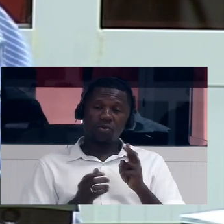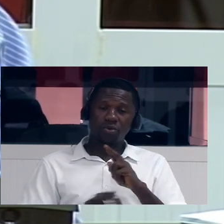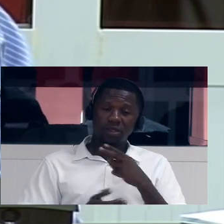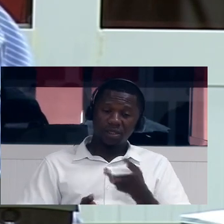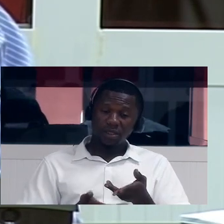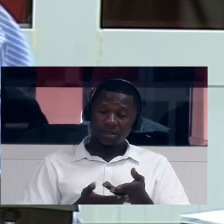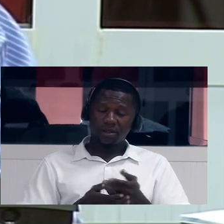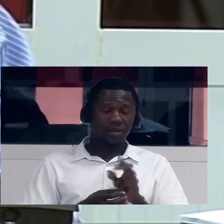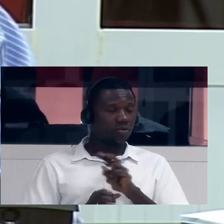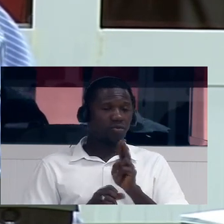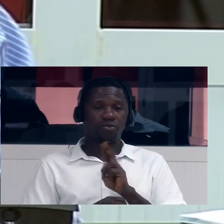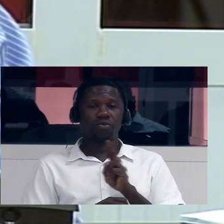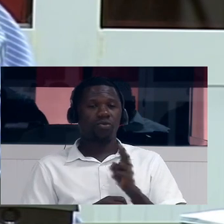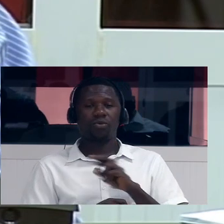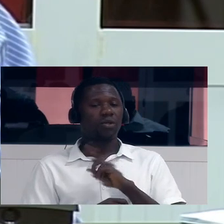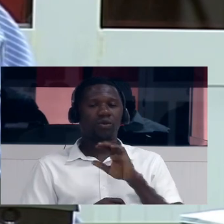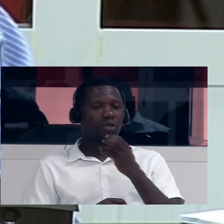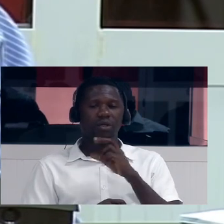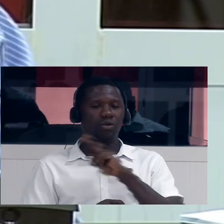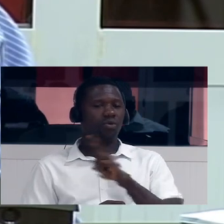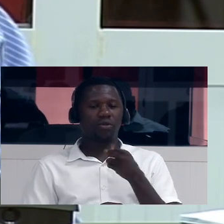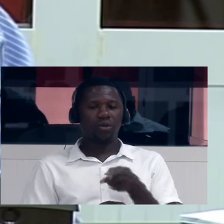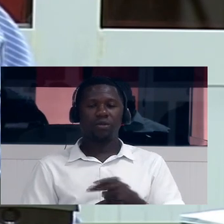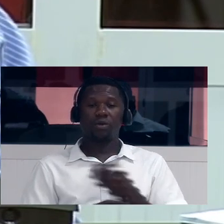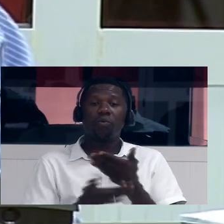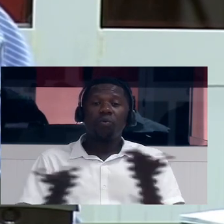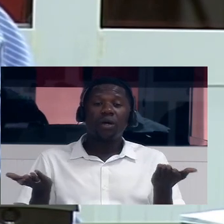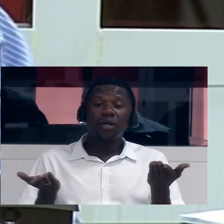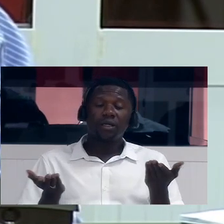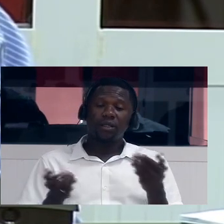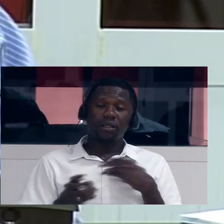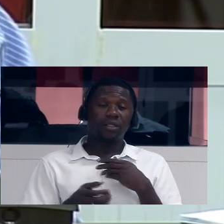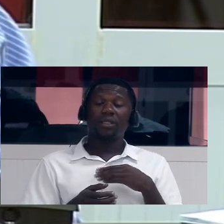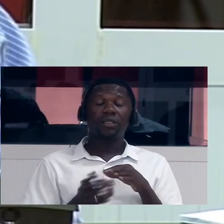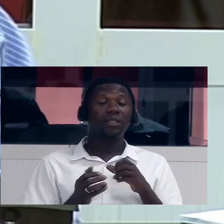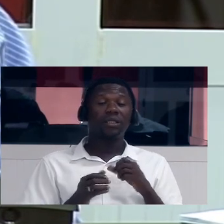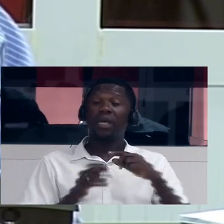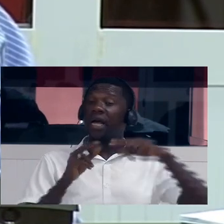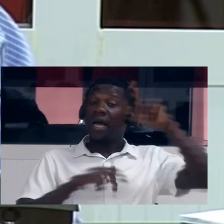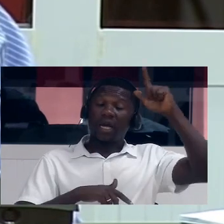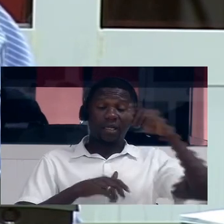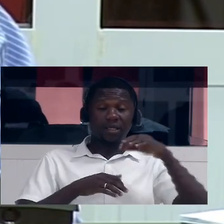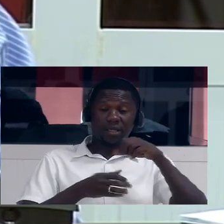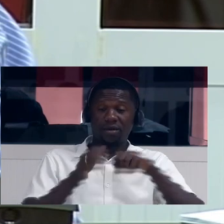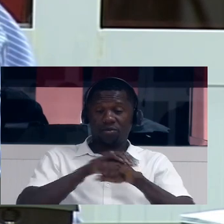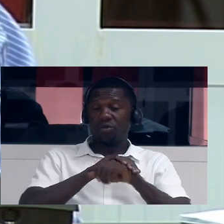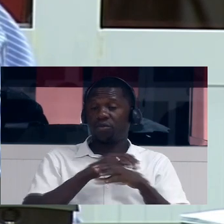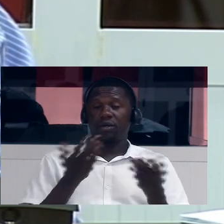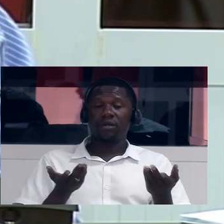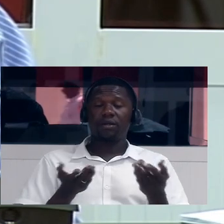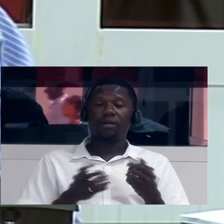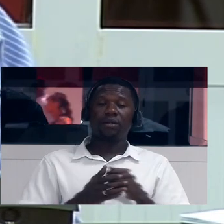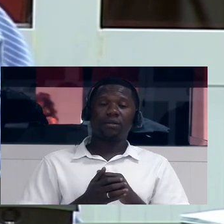say no to this. I said, why? He said, this is an executive appointment. I said, is that so? So